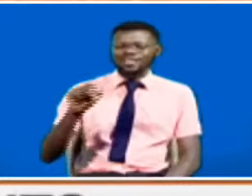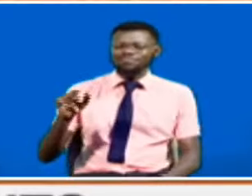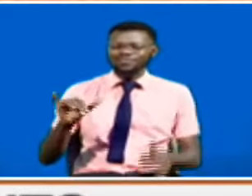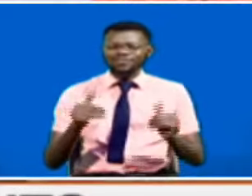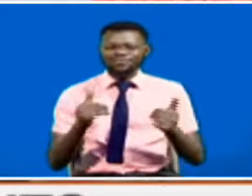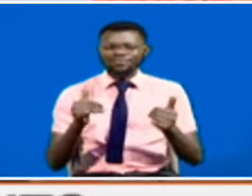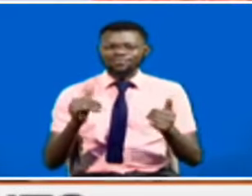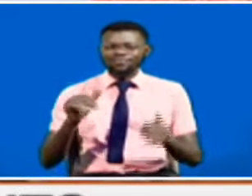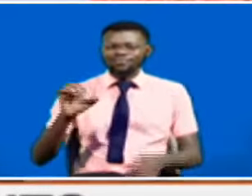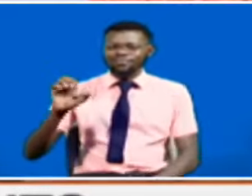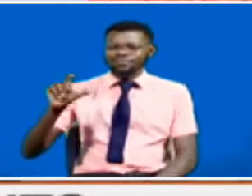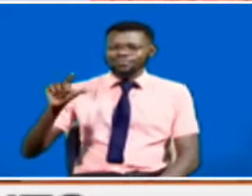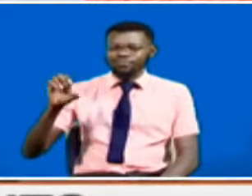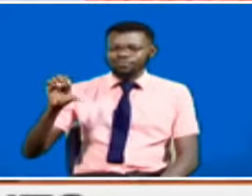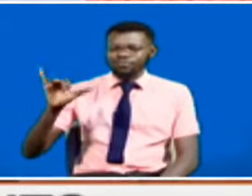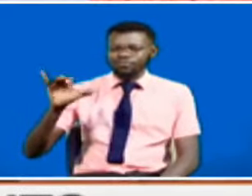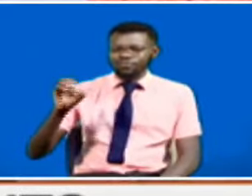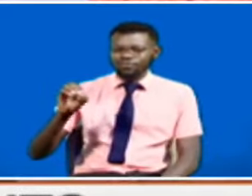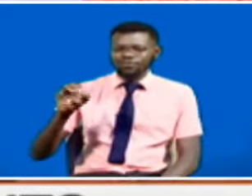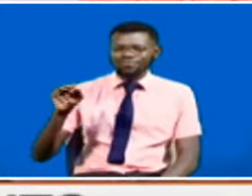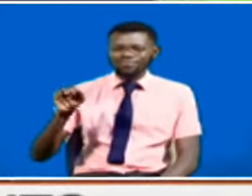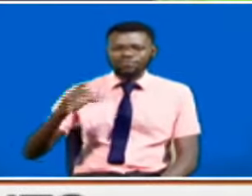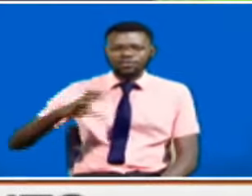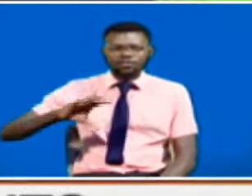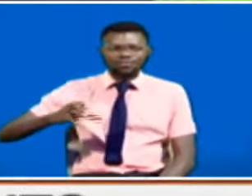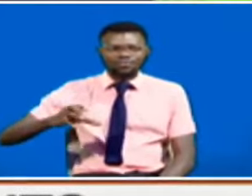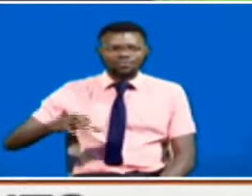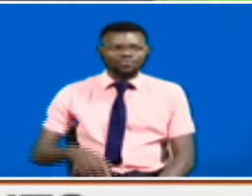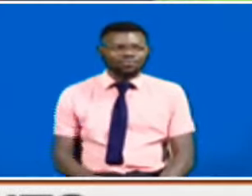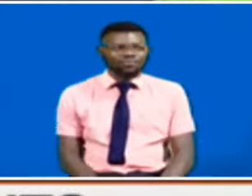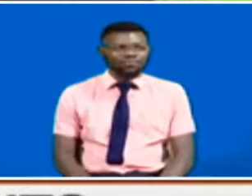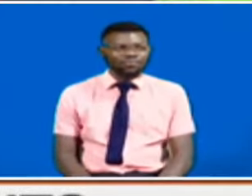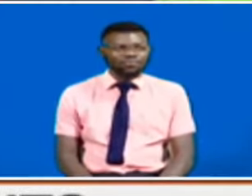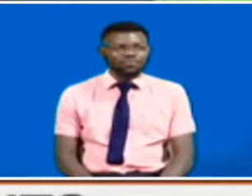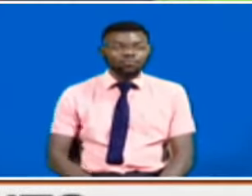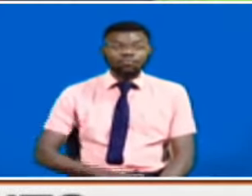Elgeyo Marakwet County. Wiper Democratic Movement.